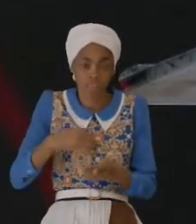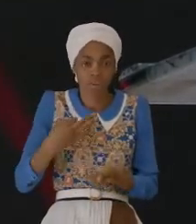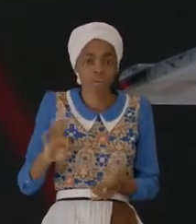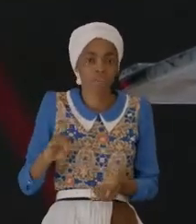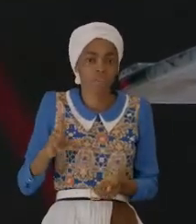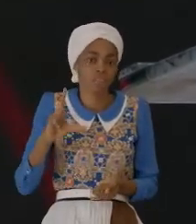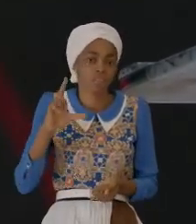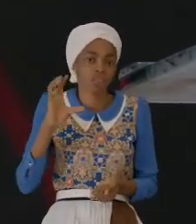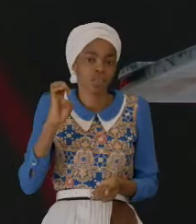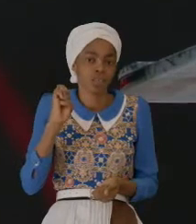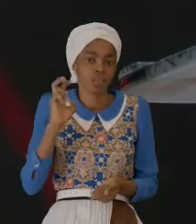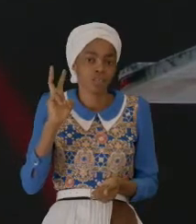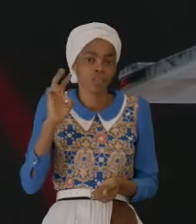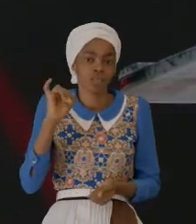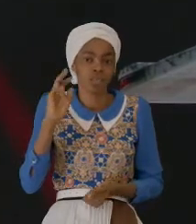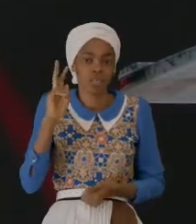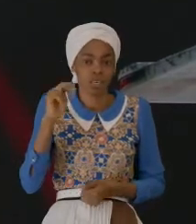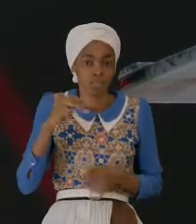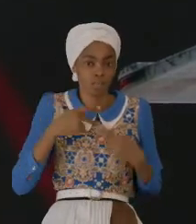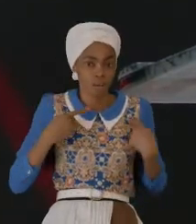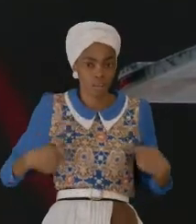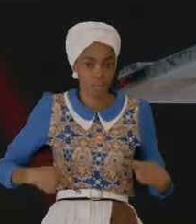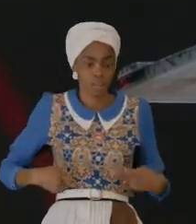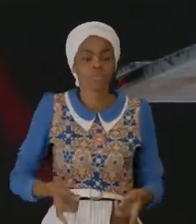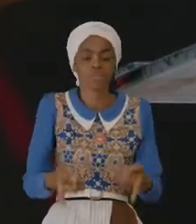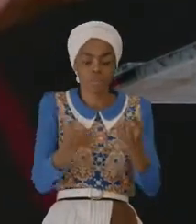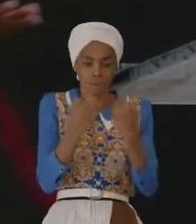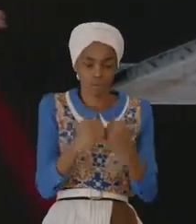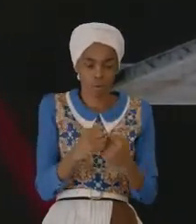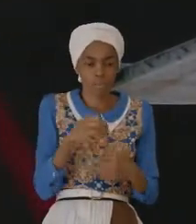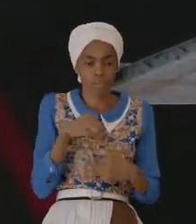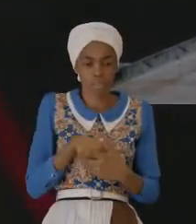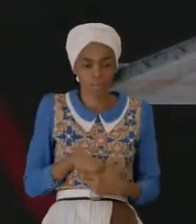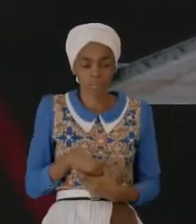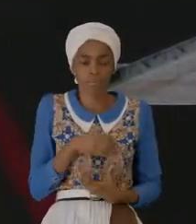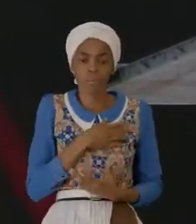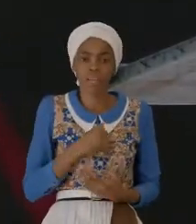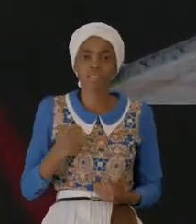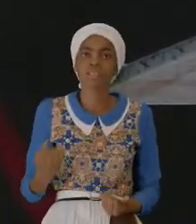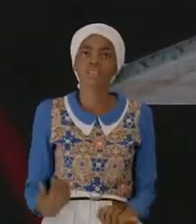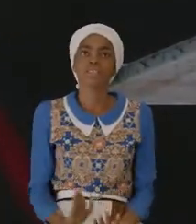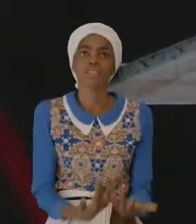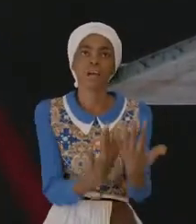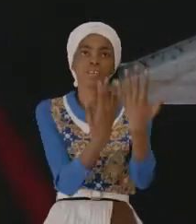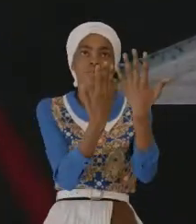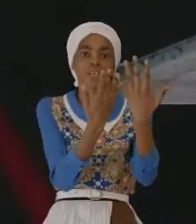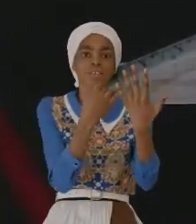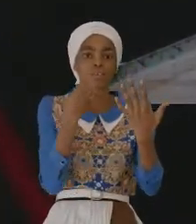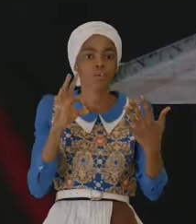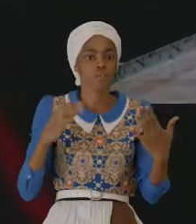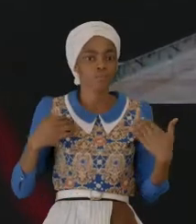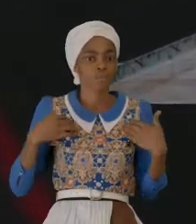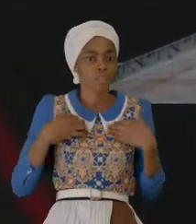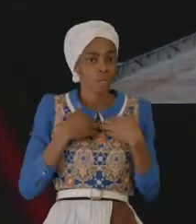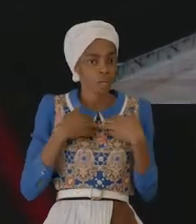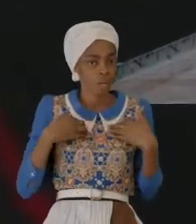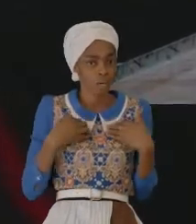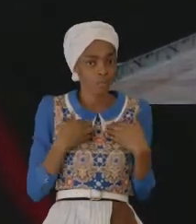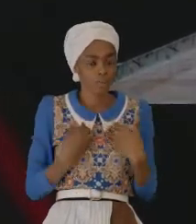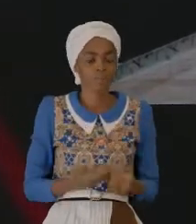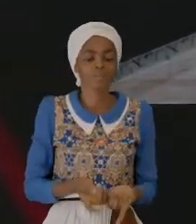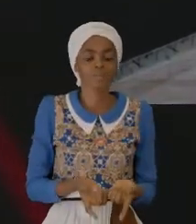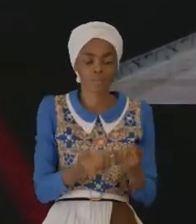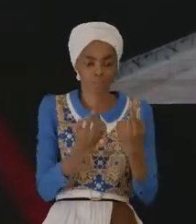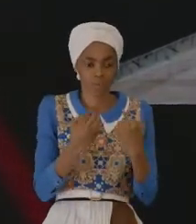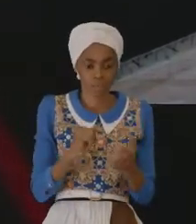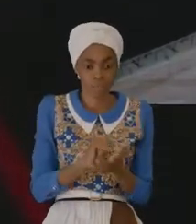that one comes in and the sacrifices of animals that